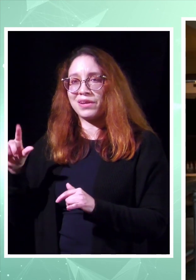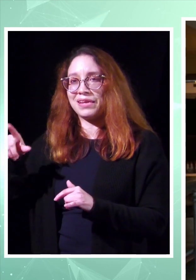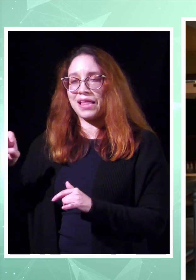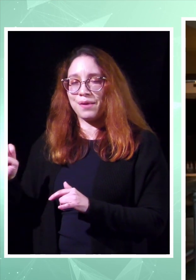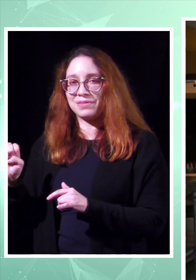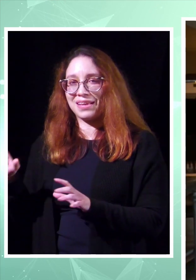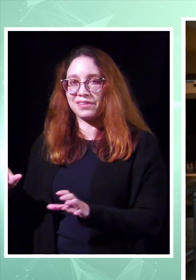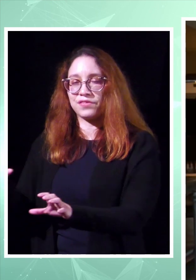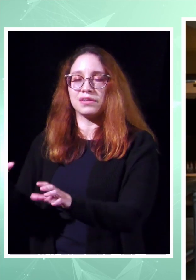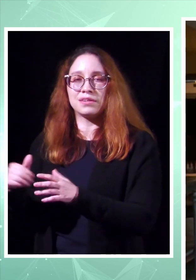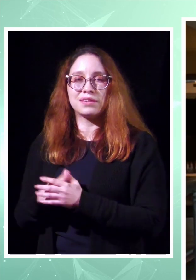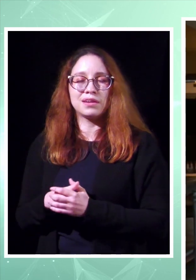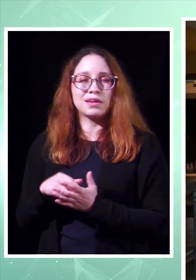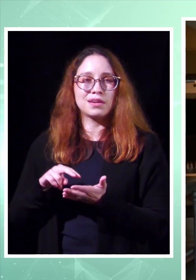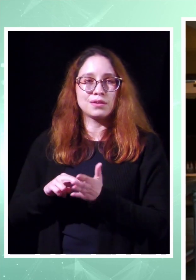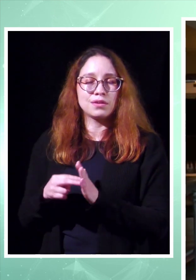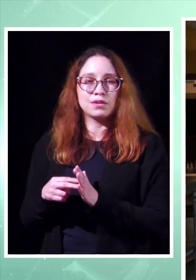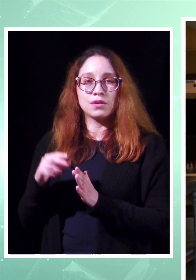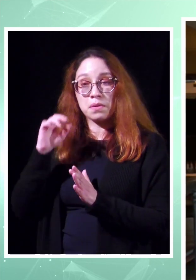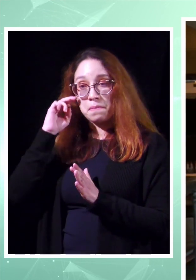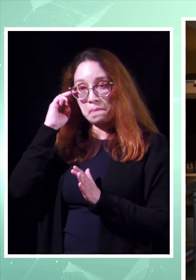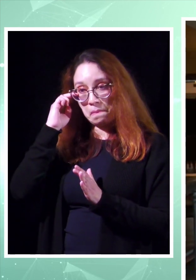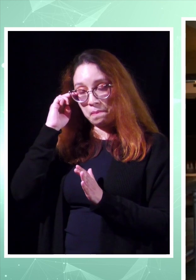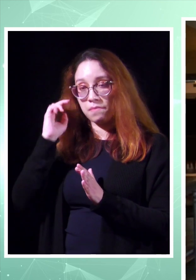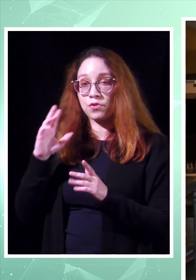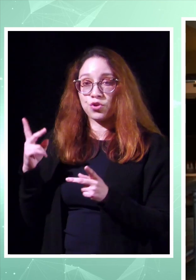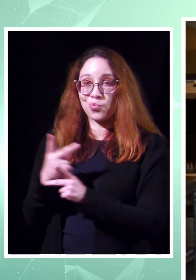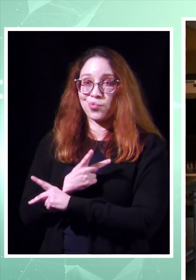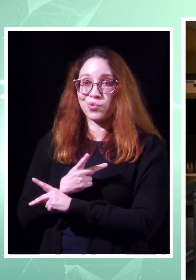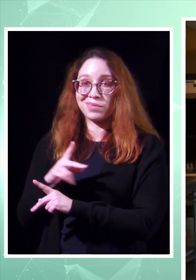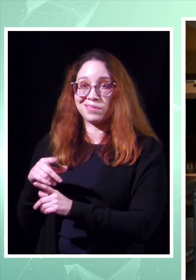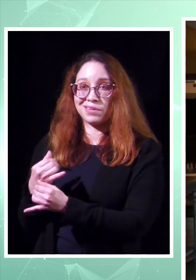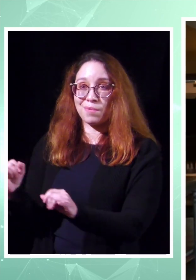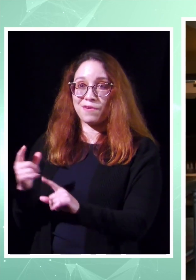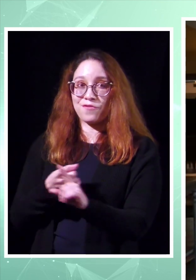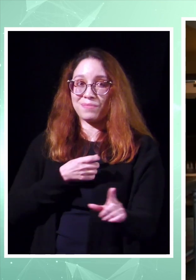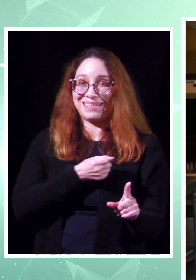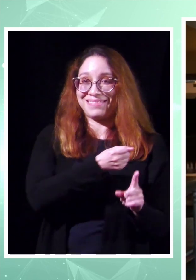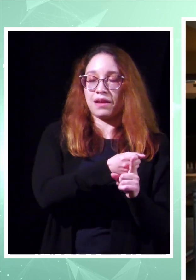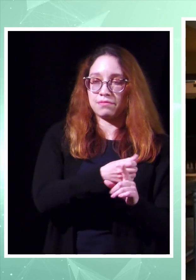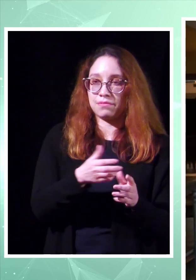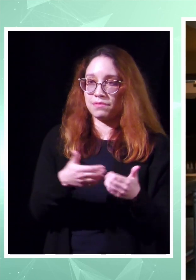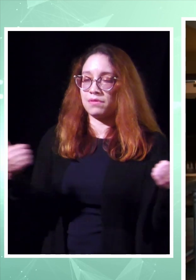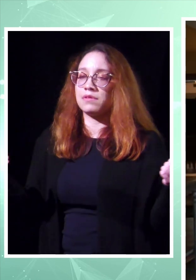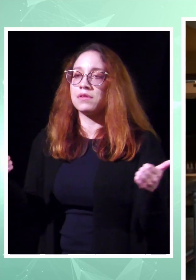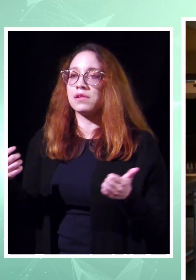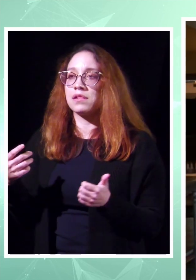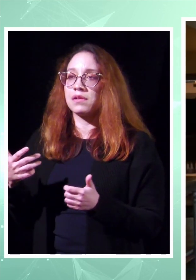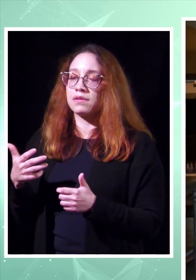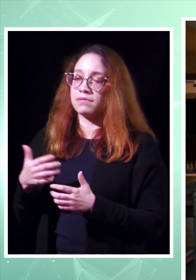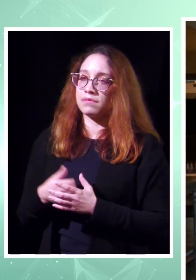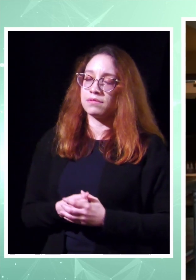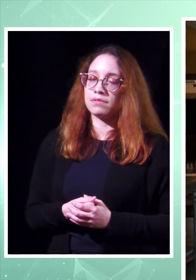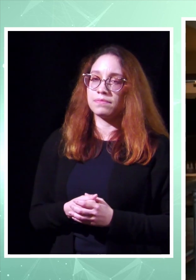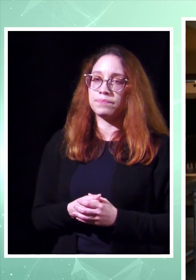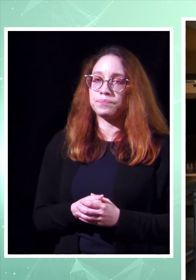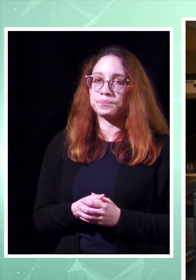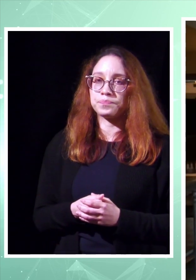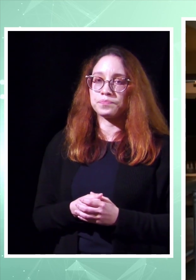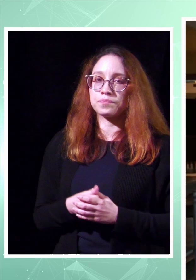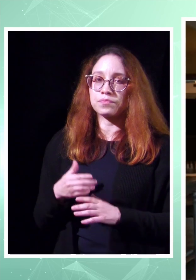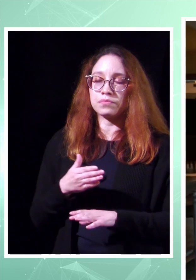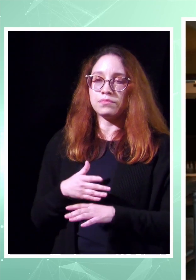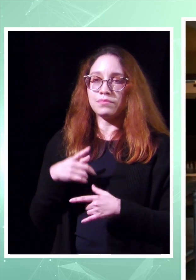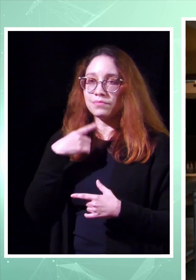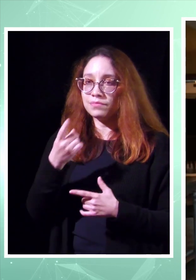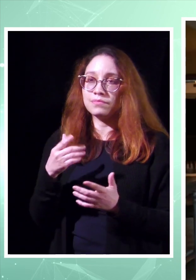activity. And this is a situation where you can get worse independent from attack, independent from new spots. Stuart, I